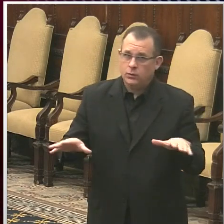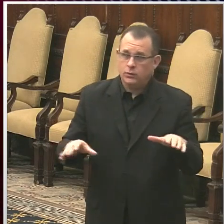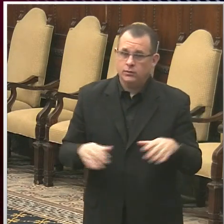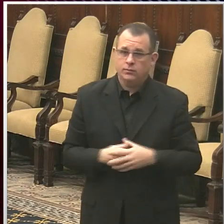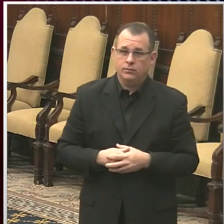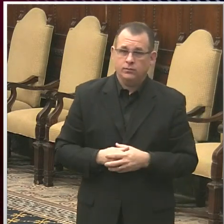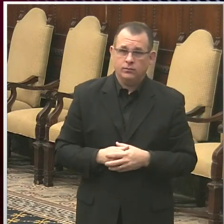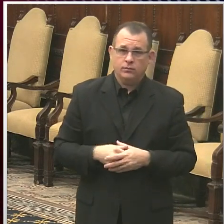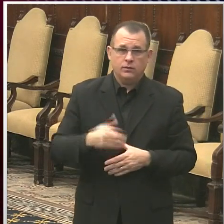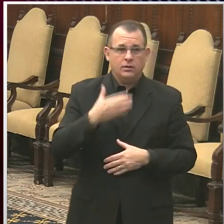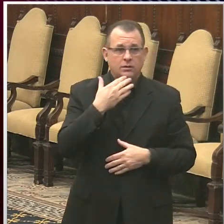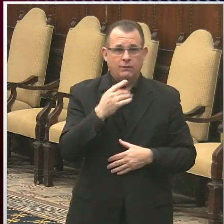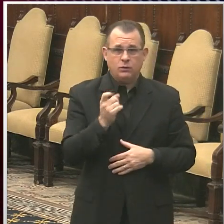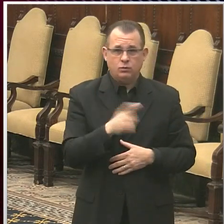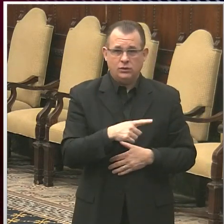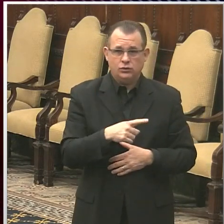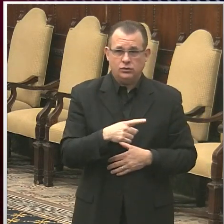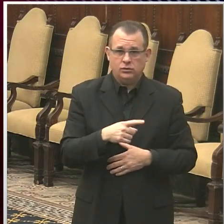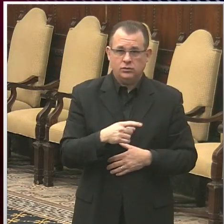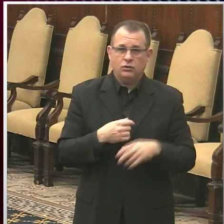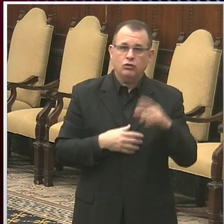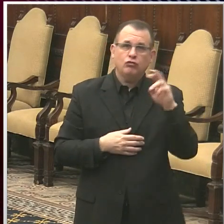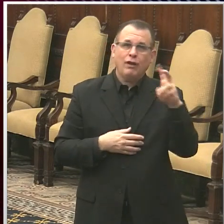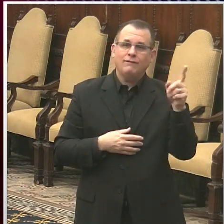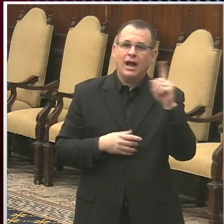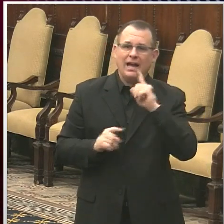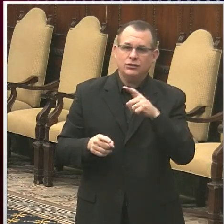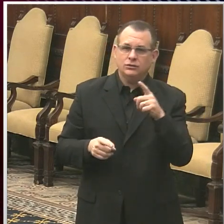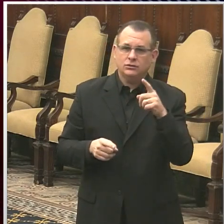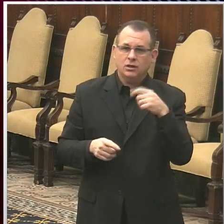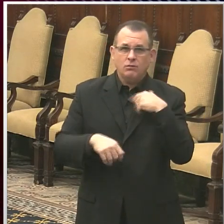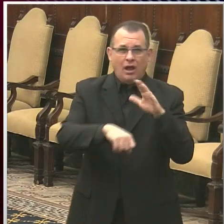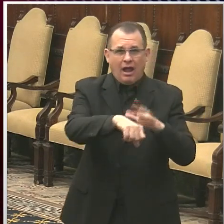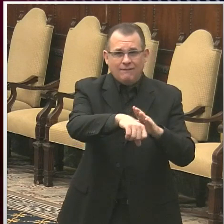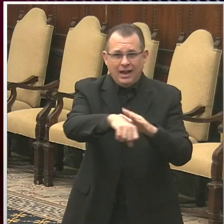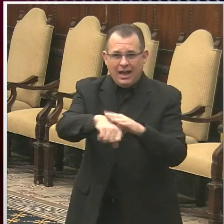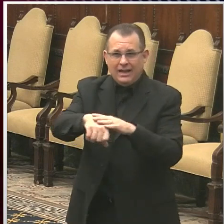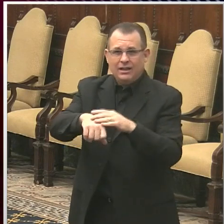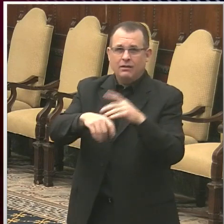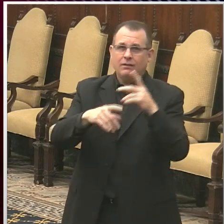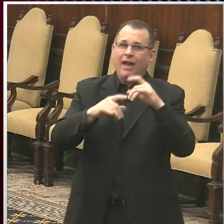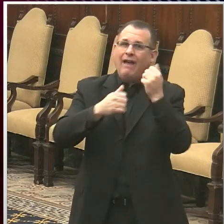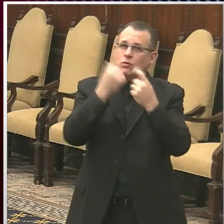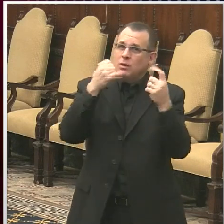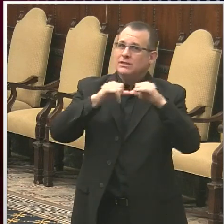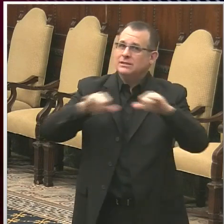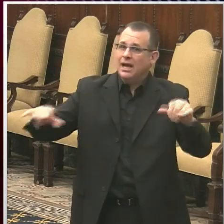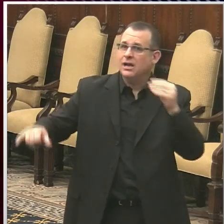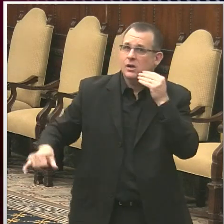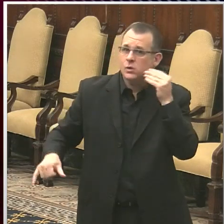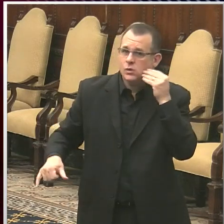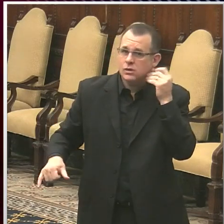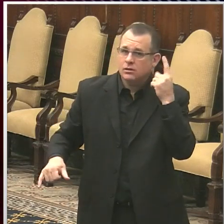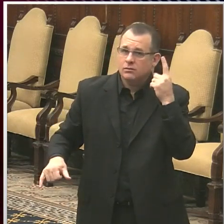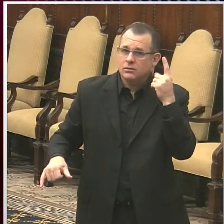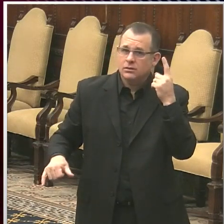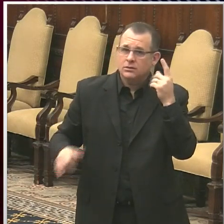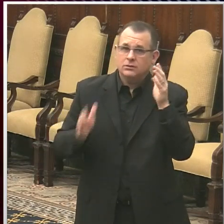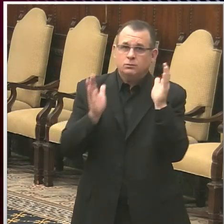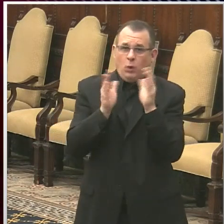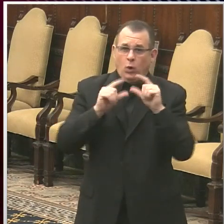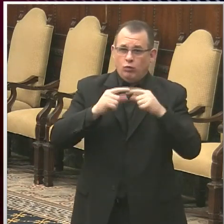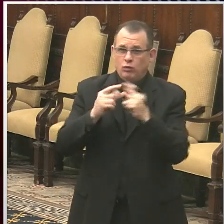Thank you for the question. Our guidance is that everyone would stay home. So even gathering in small groups for